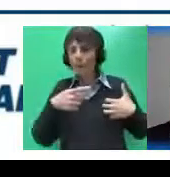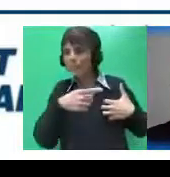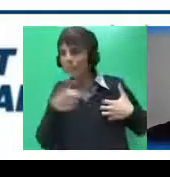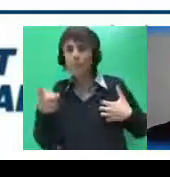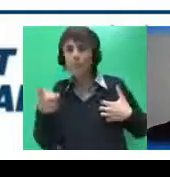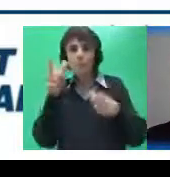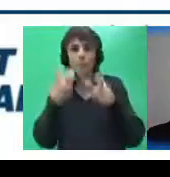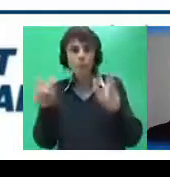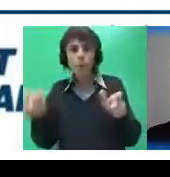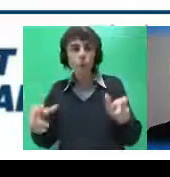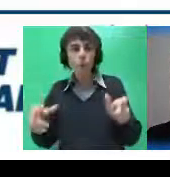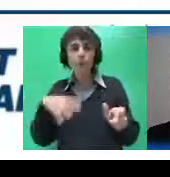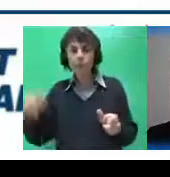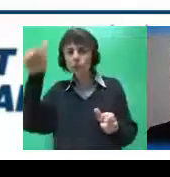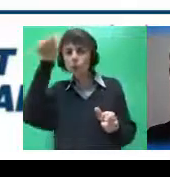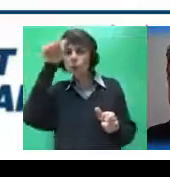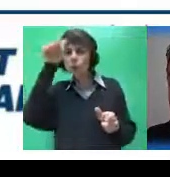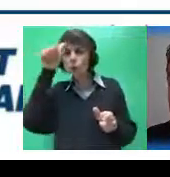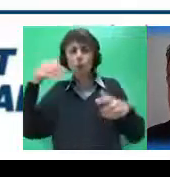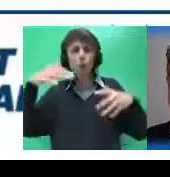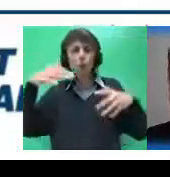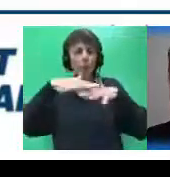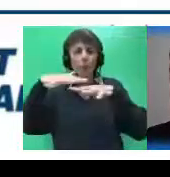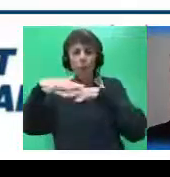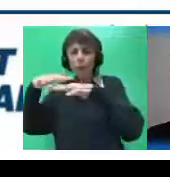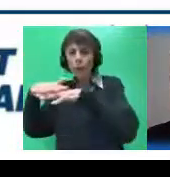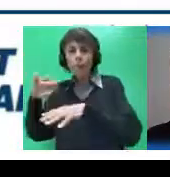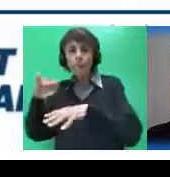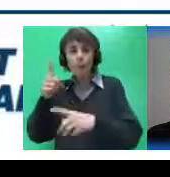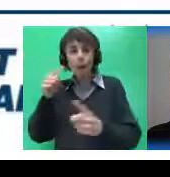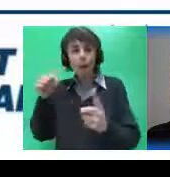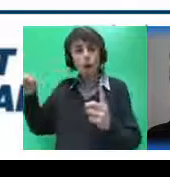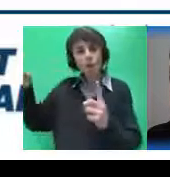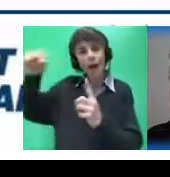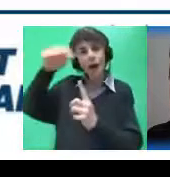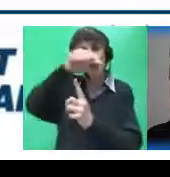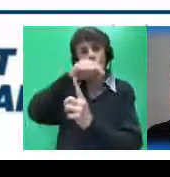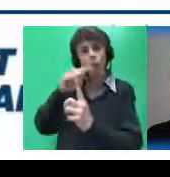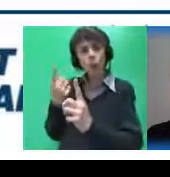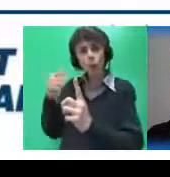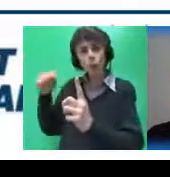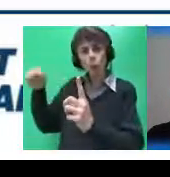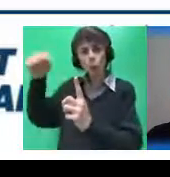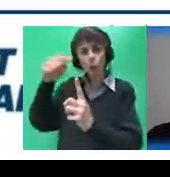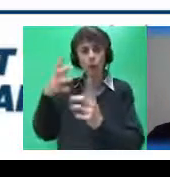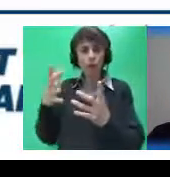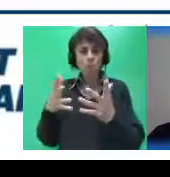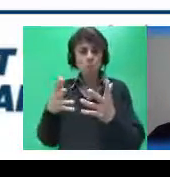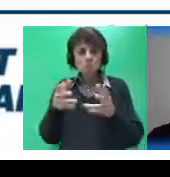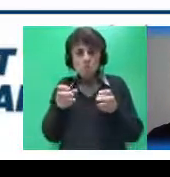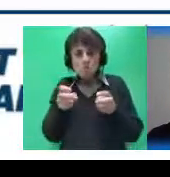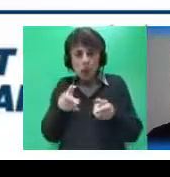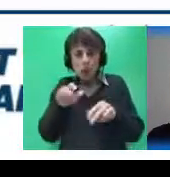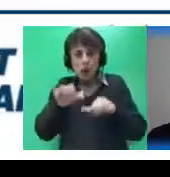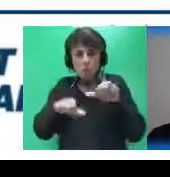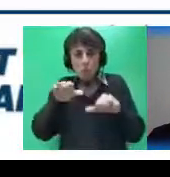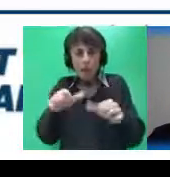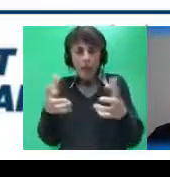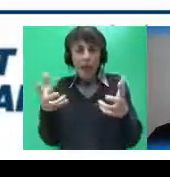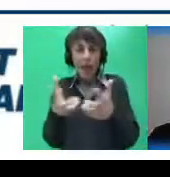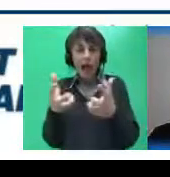the people, the networks around the individual. The pathways and referrals are really important, but what should they look like? And how do you design services so they are